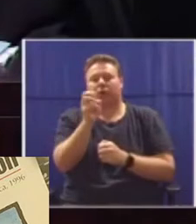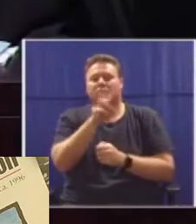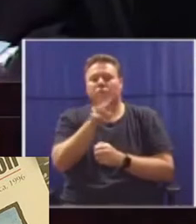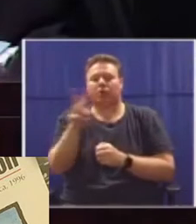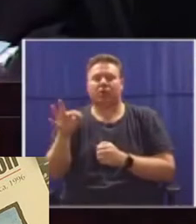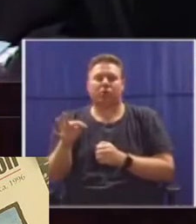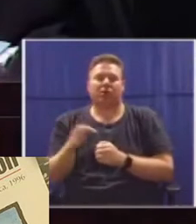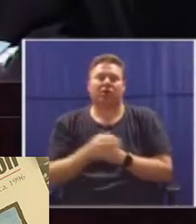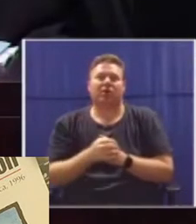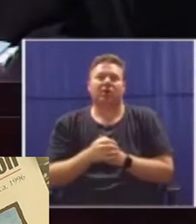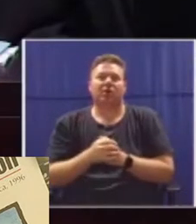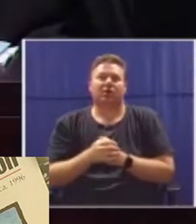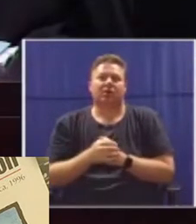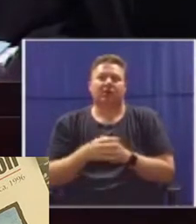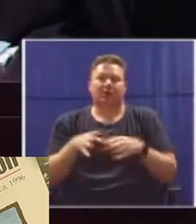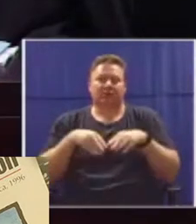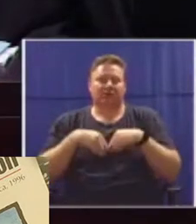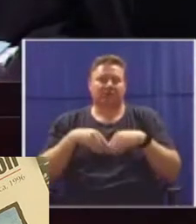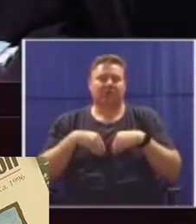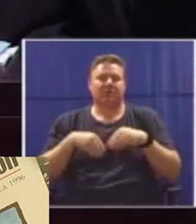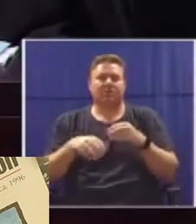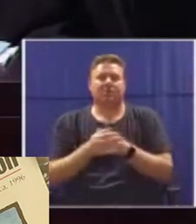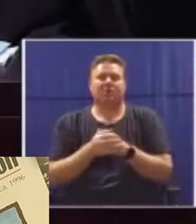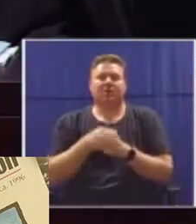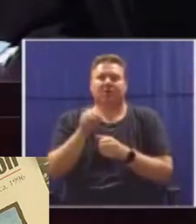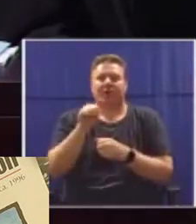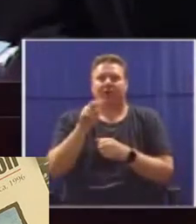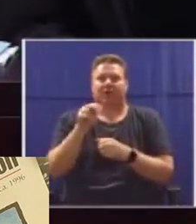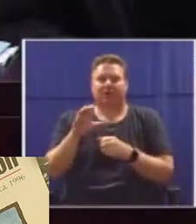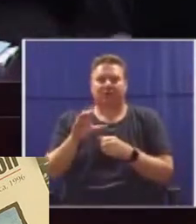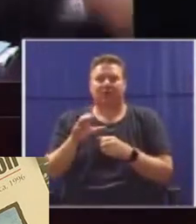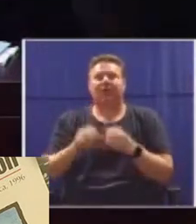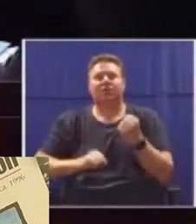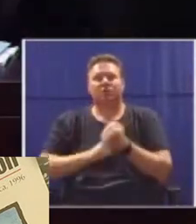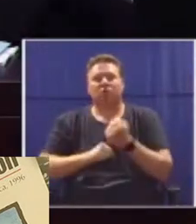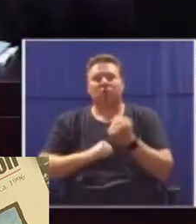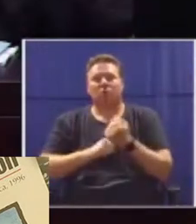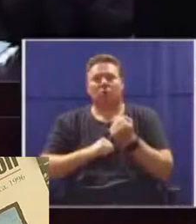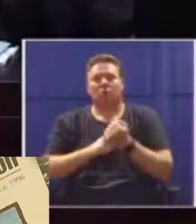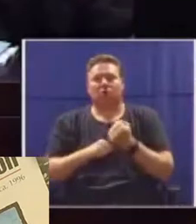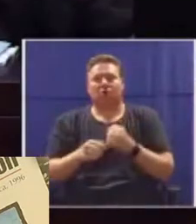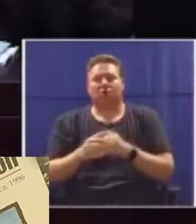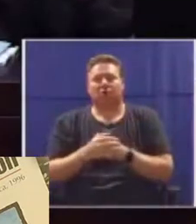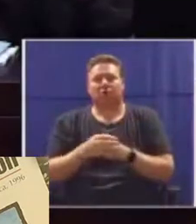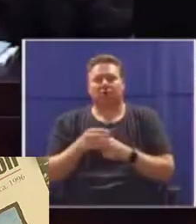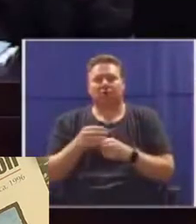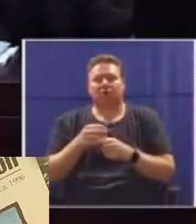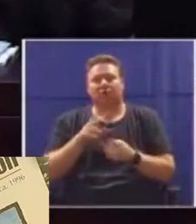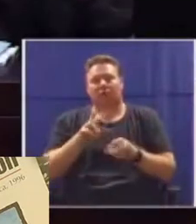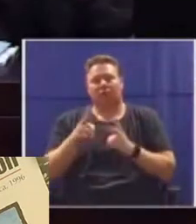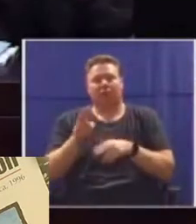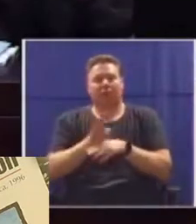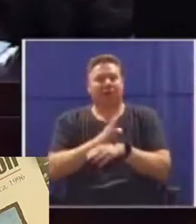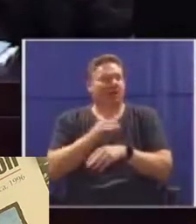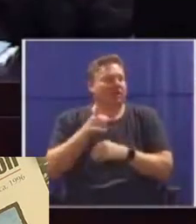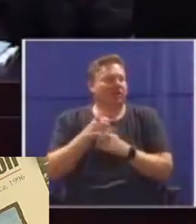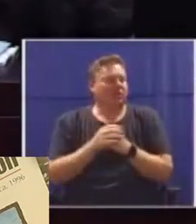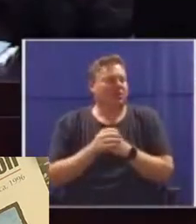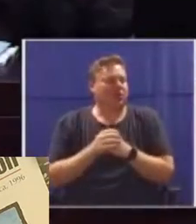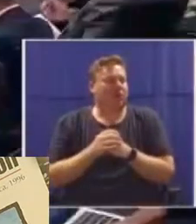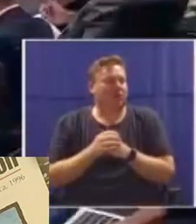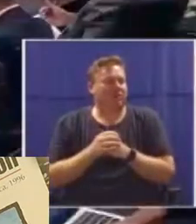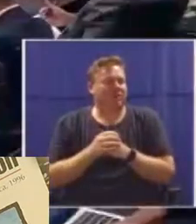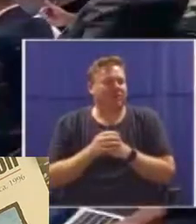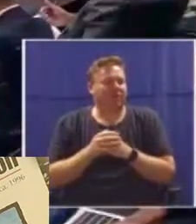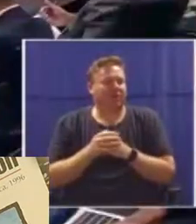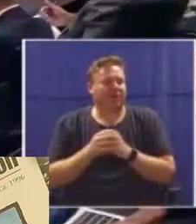of the proposed list of amendment bill. The ANC supports the amendment bill. Chairperson, thank you. Thank you,